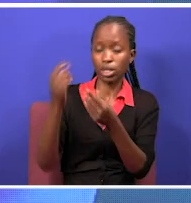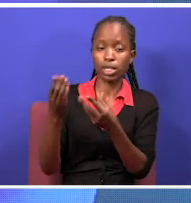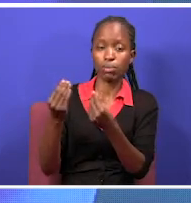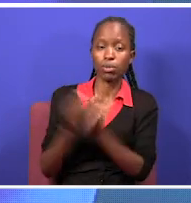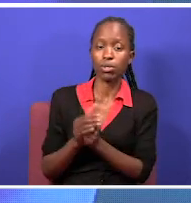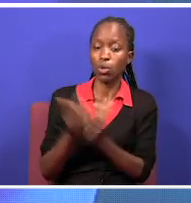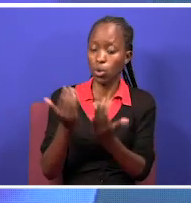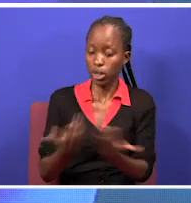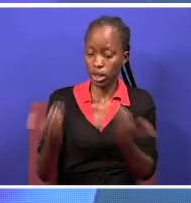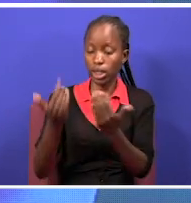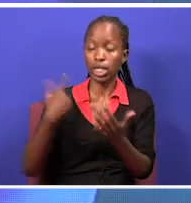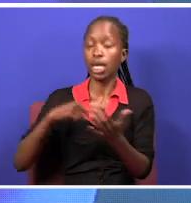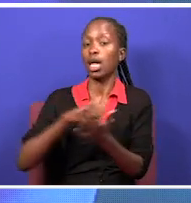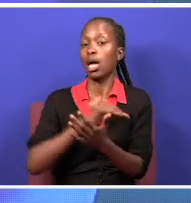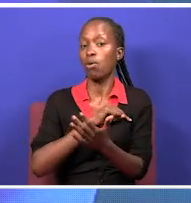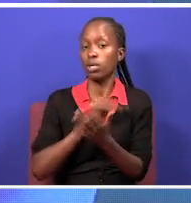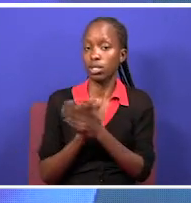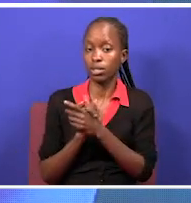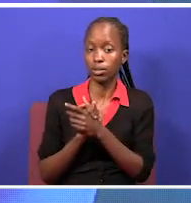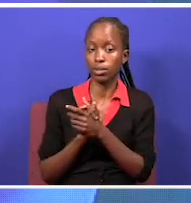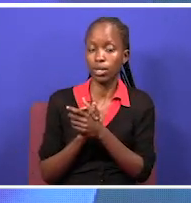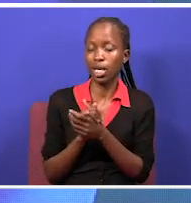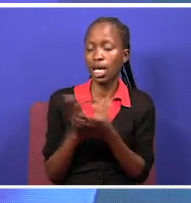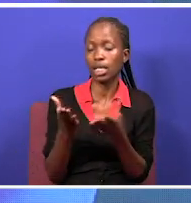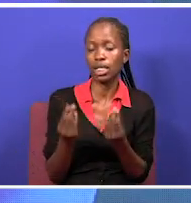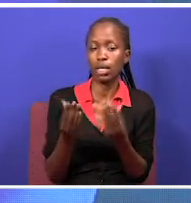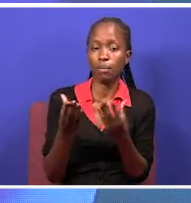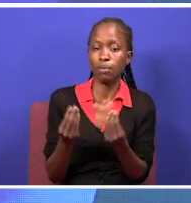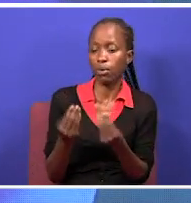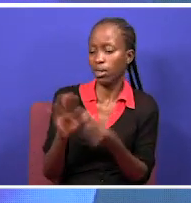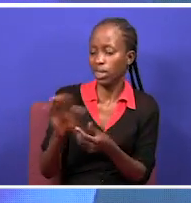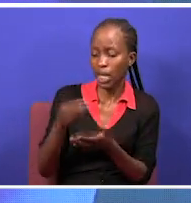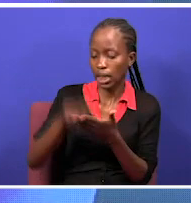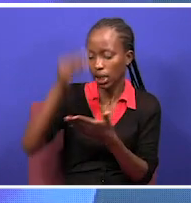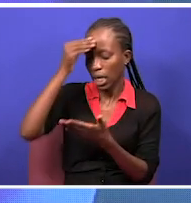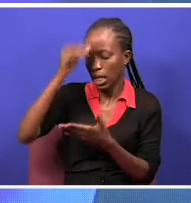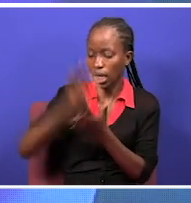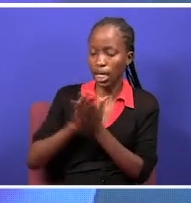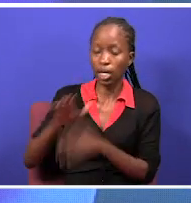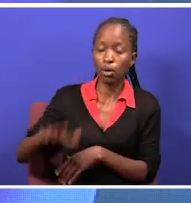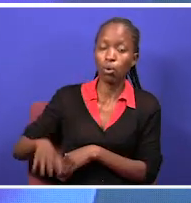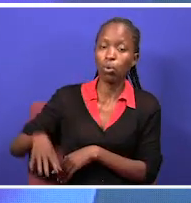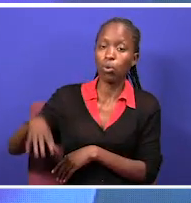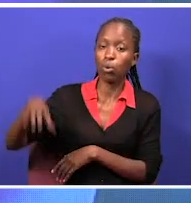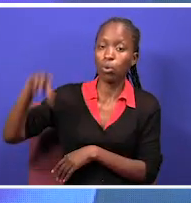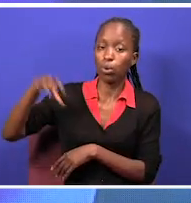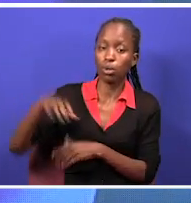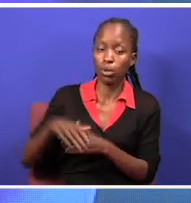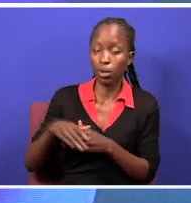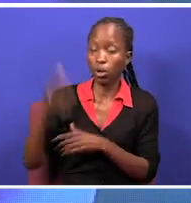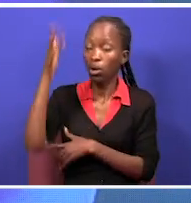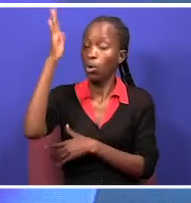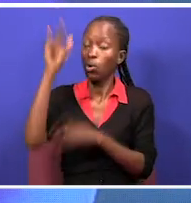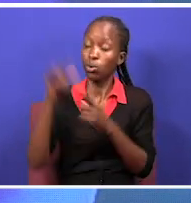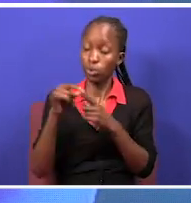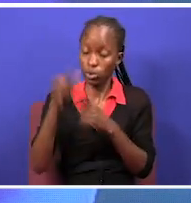our children are simple. They're learning, they're growing. The word of God, if